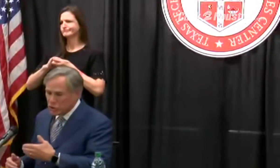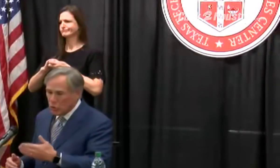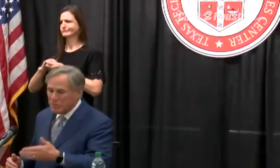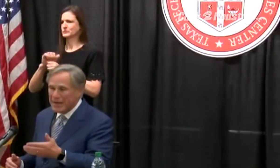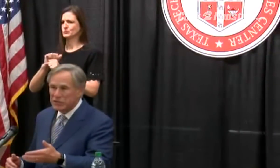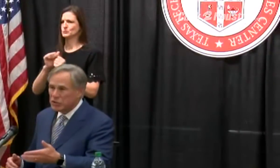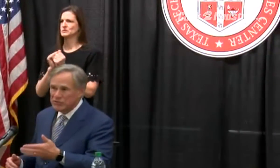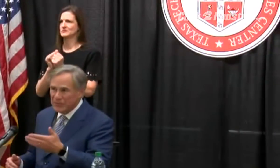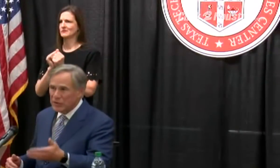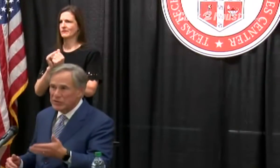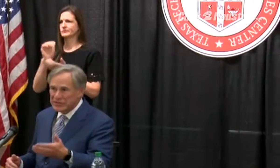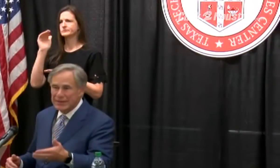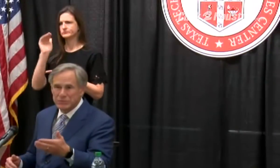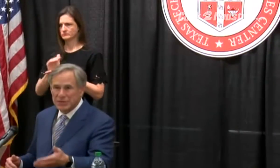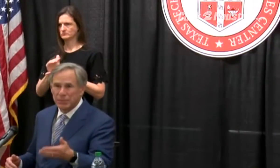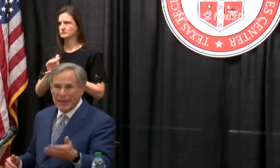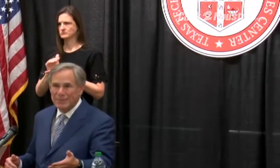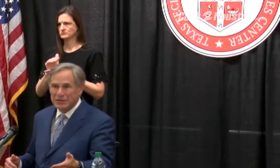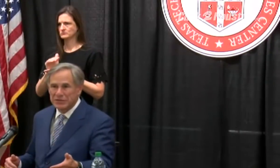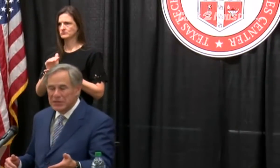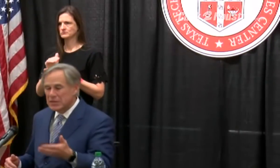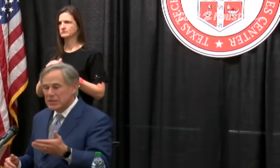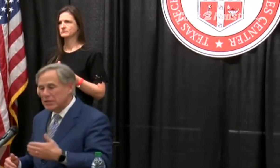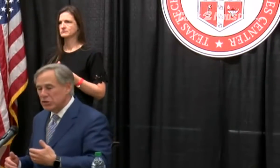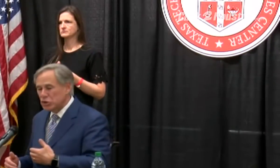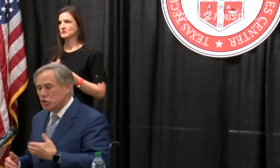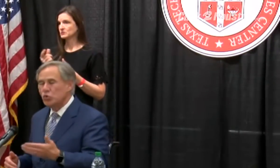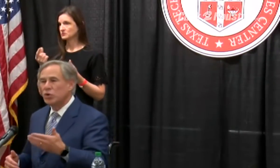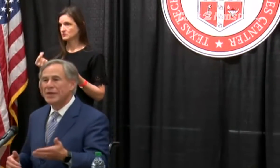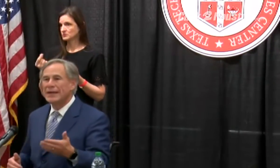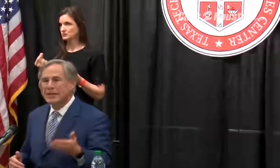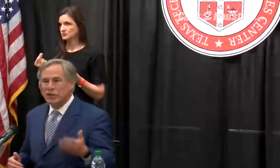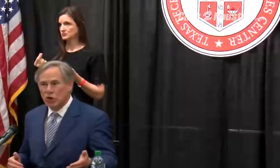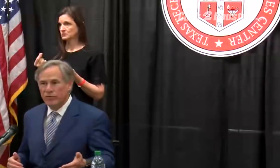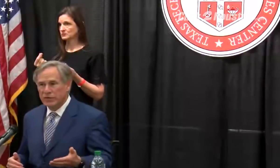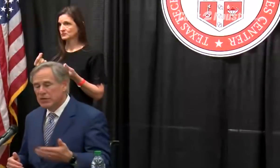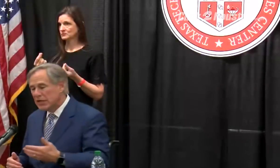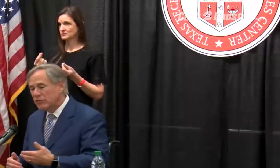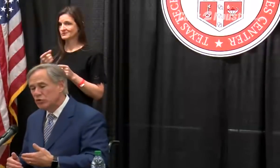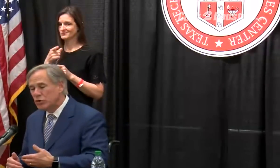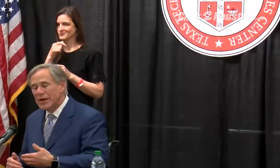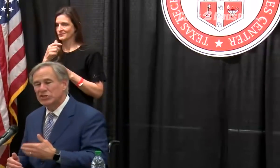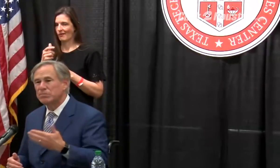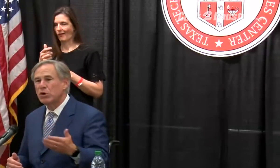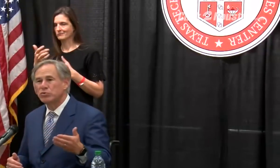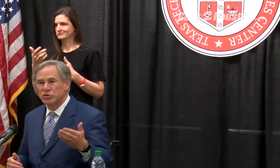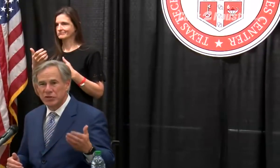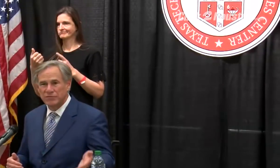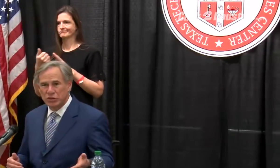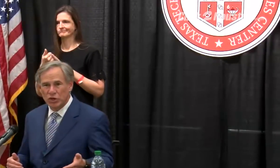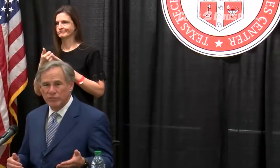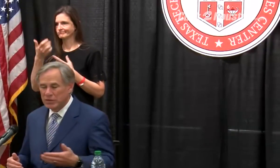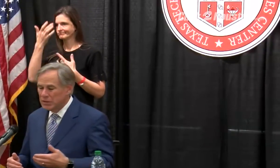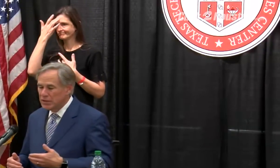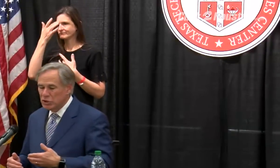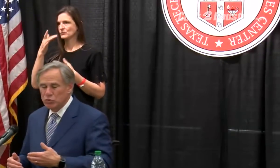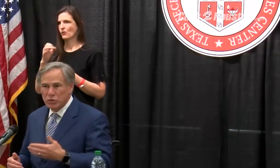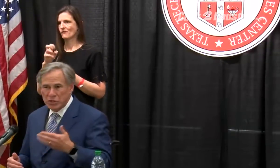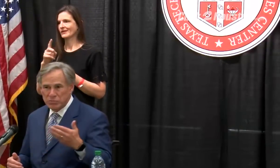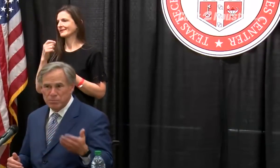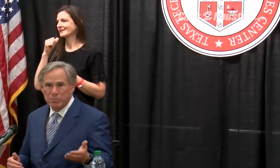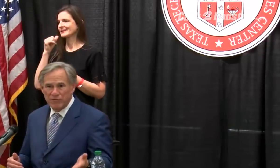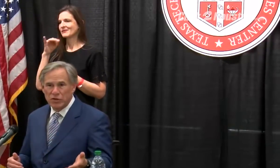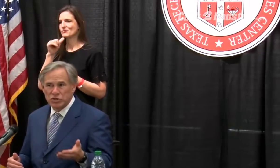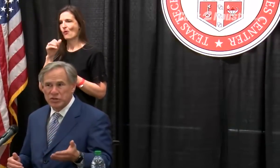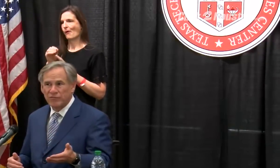And it's going back to those very same simple habits. You will not get COVID if you do not expose yourself to COVID. You